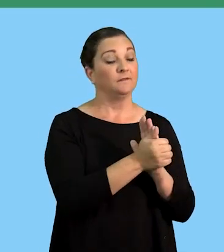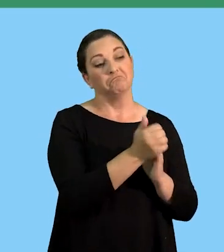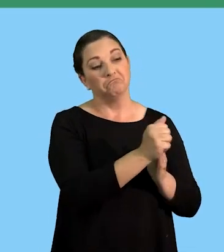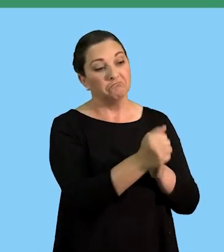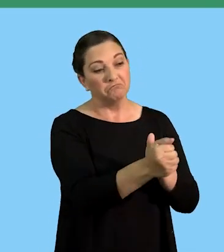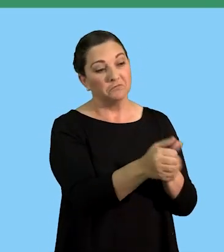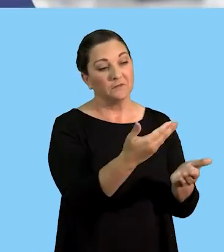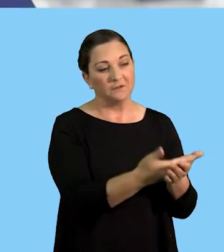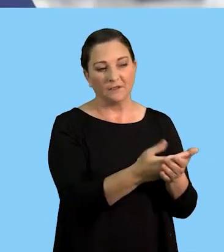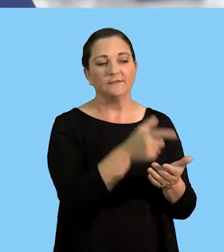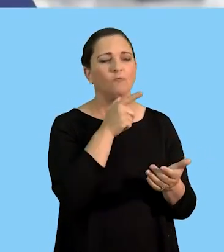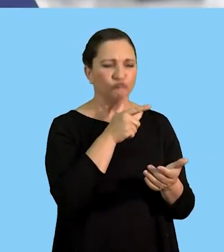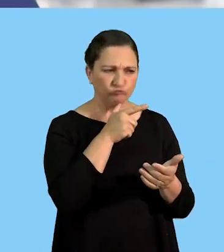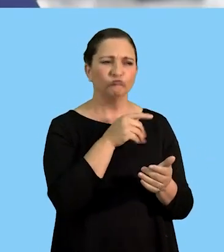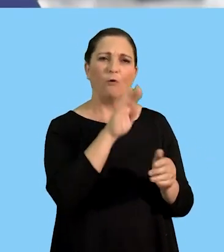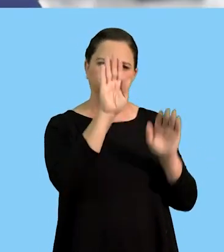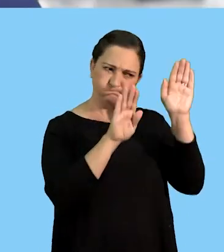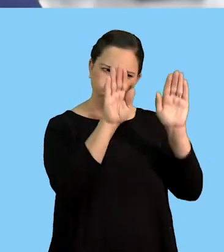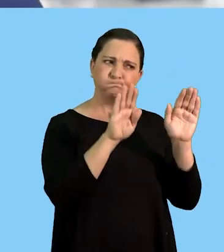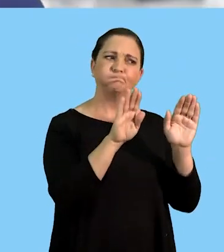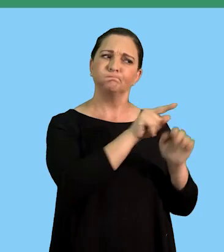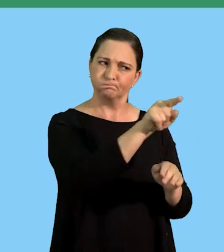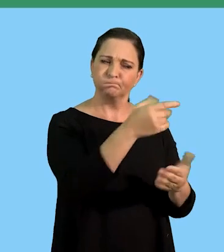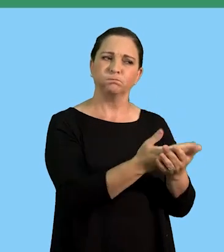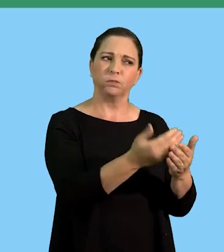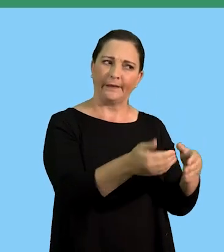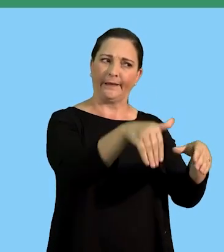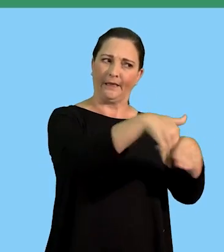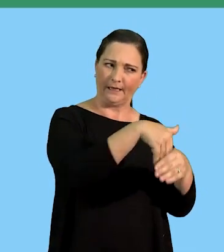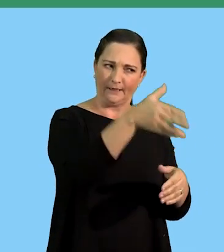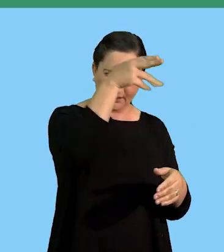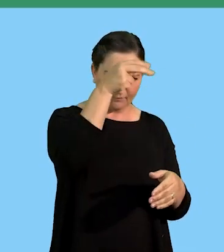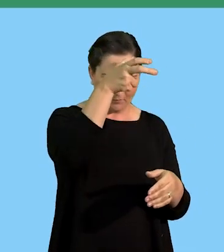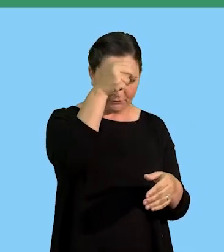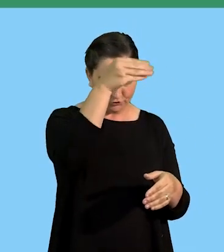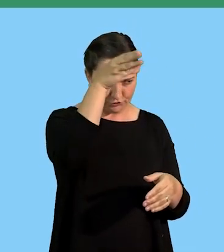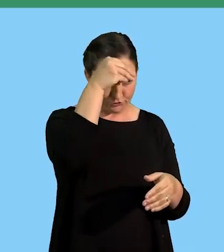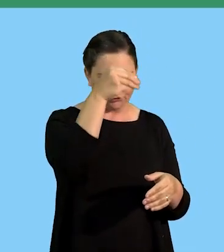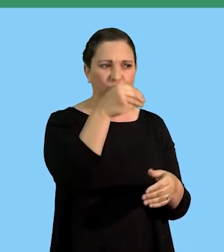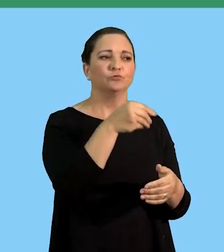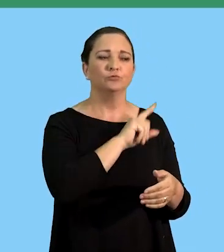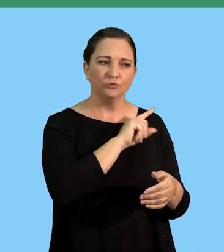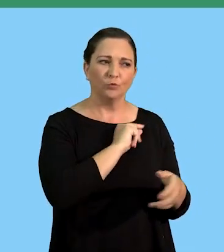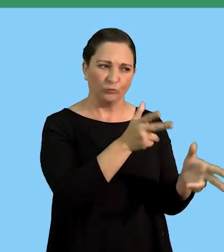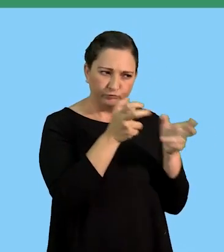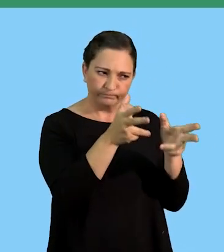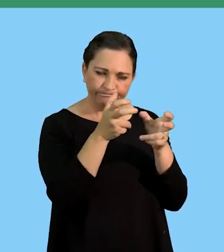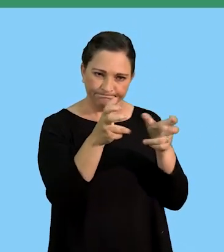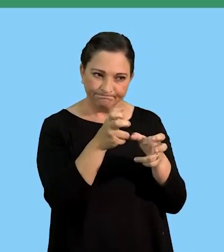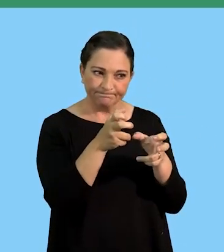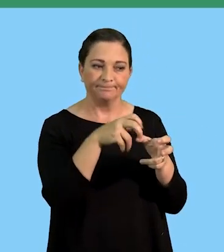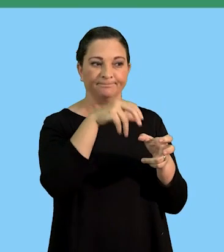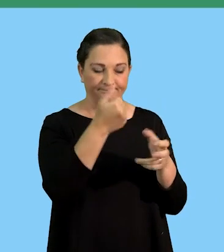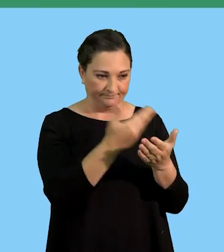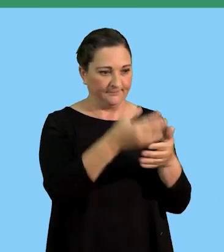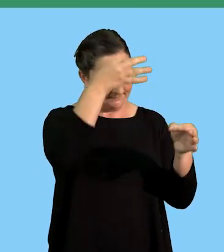leader can decide to use democratic. And then the leader does not have all information needed to